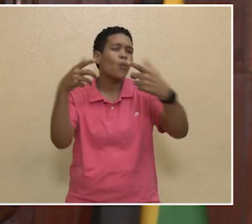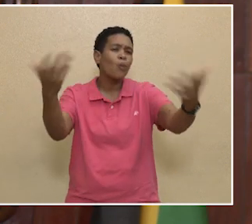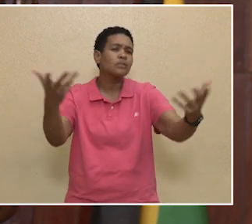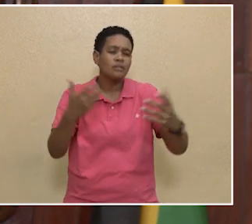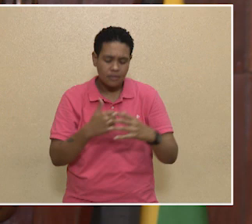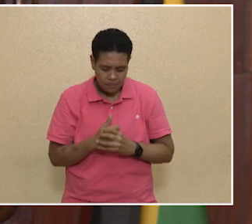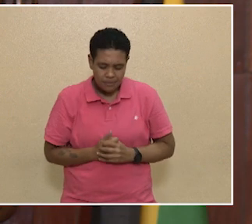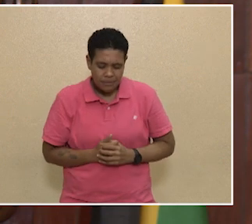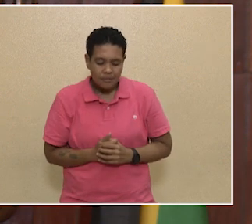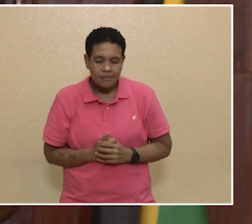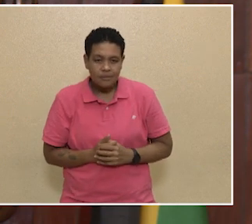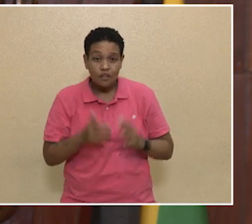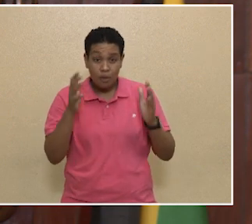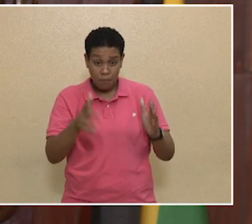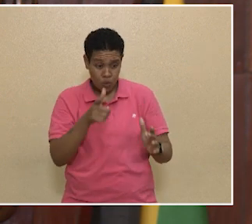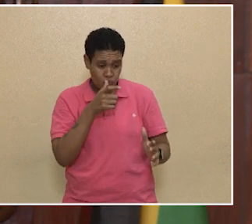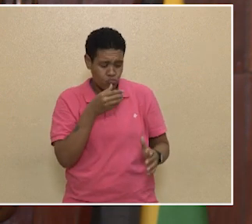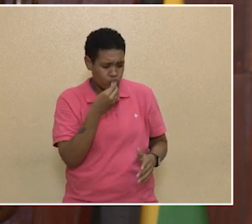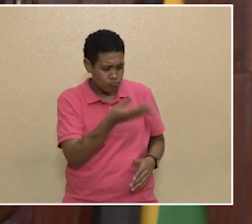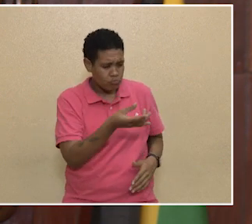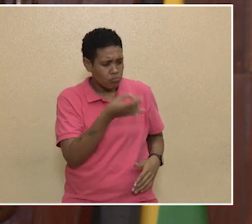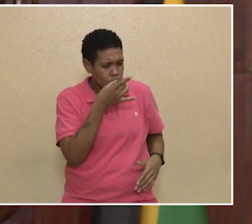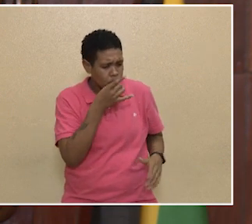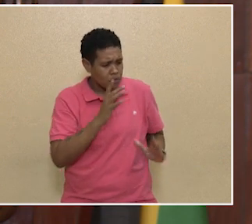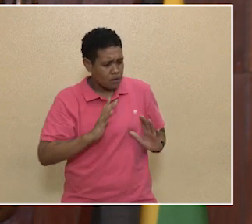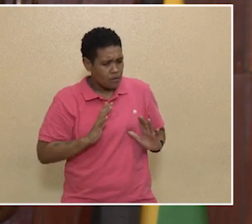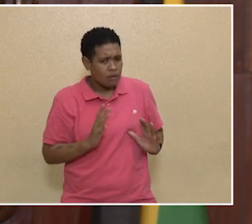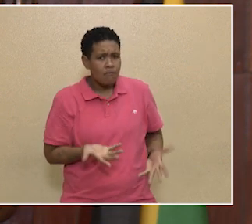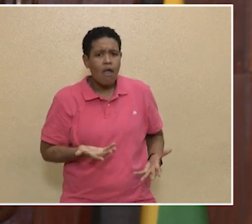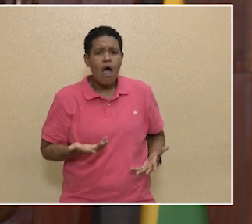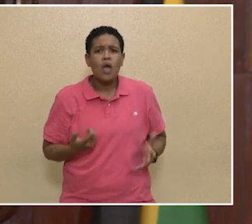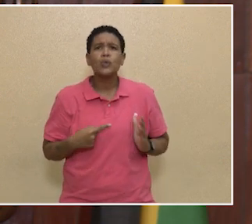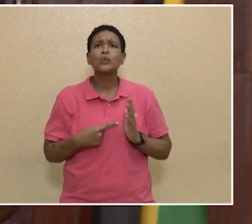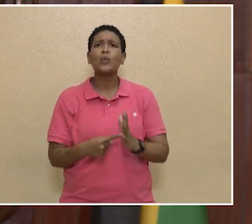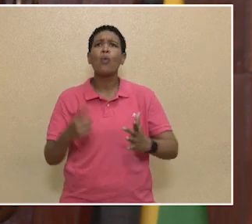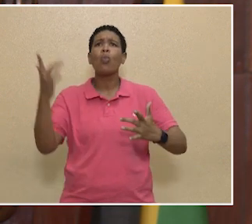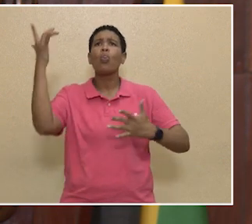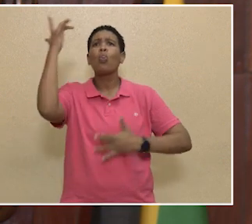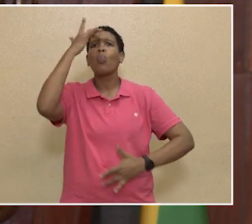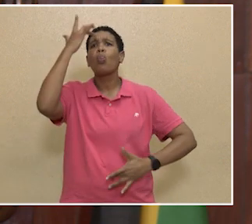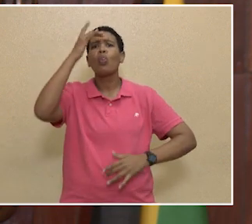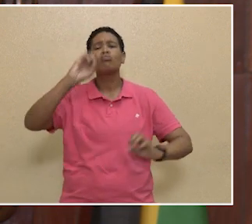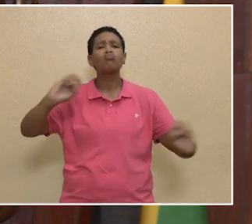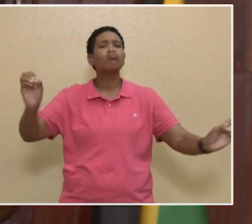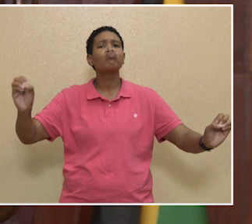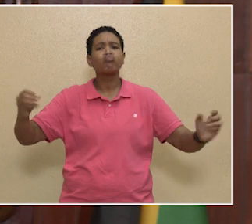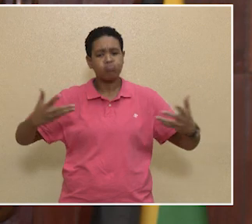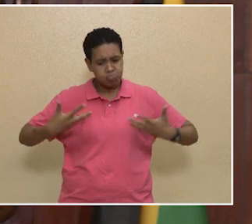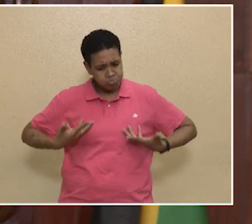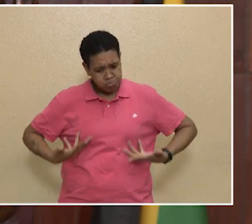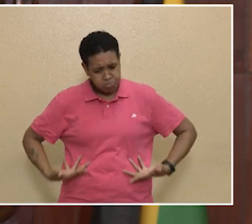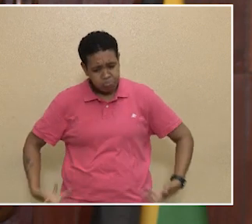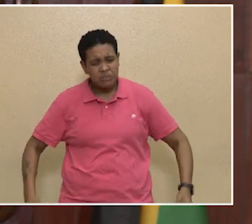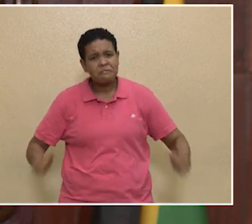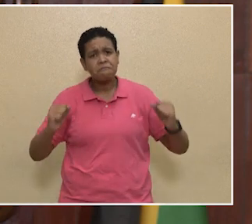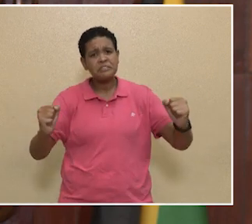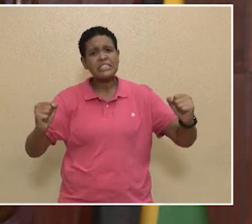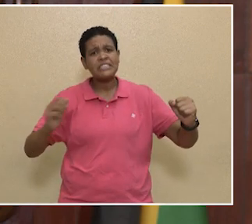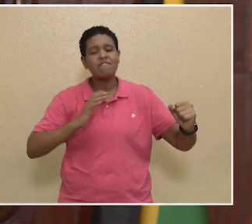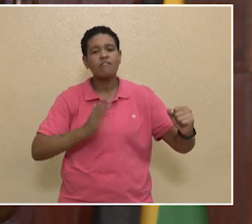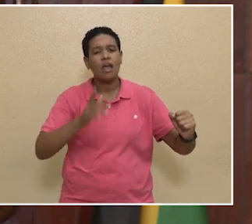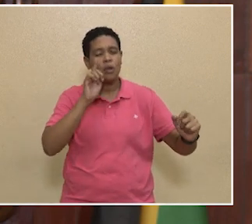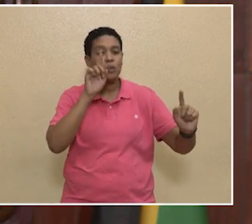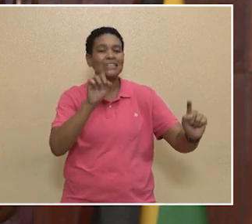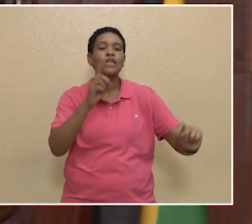That individual, having been treated and become asymptomatic, meaning not displaying any other symptoms, would be tested